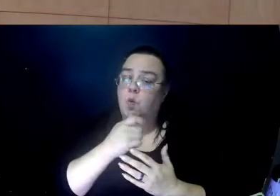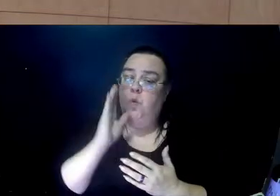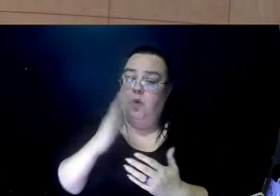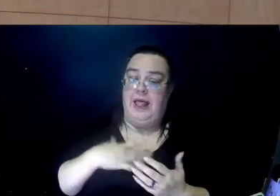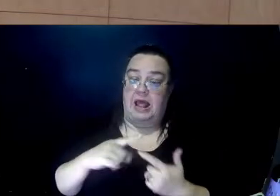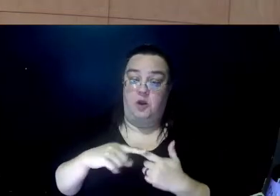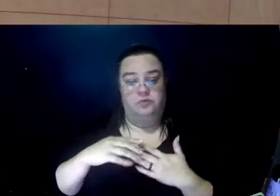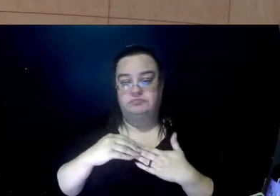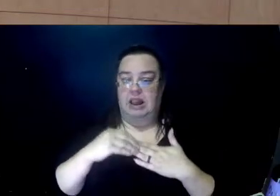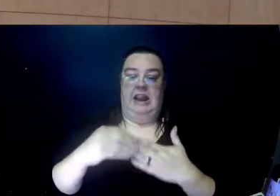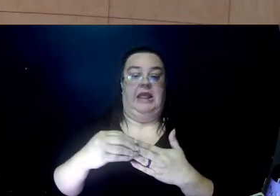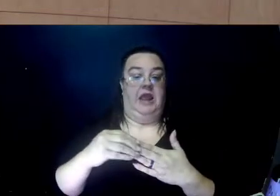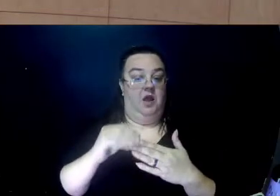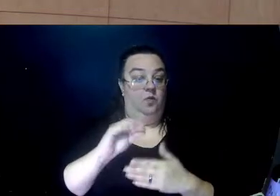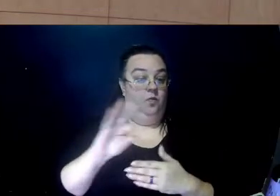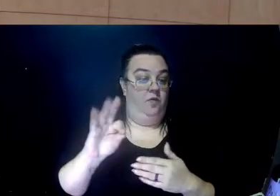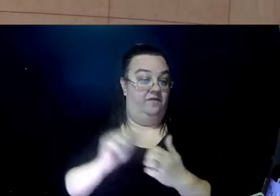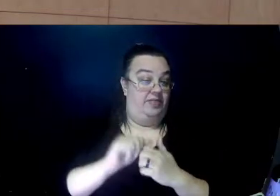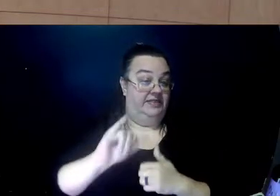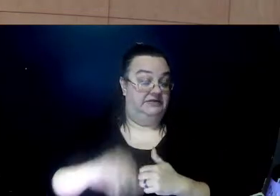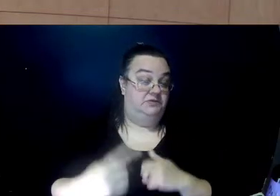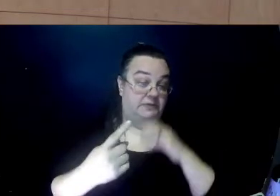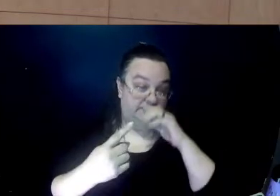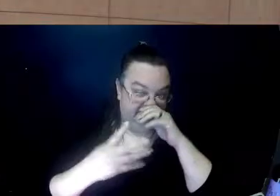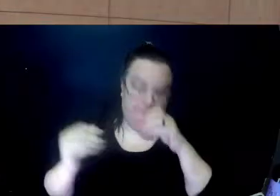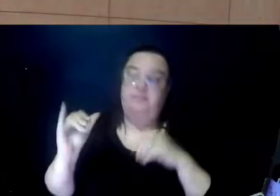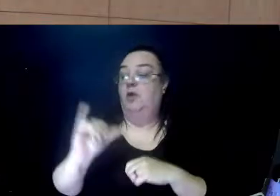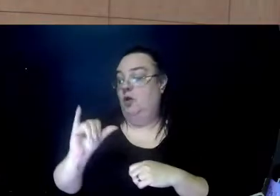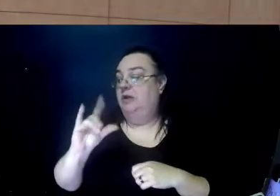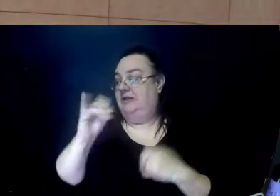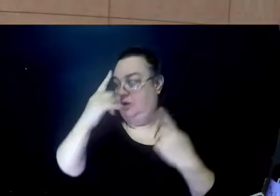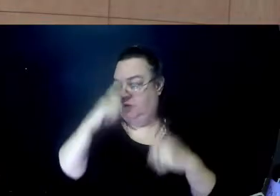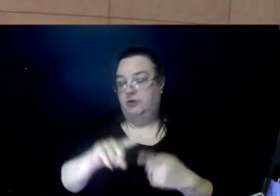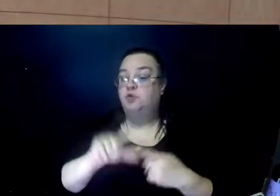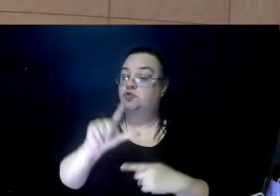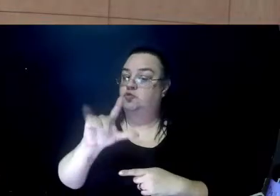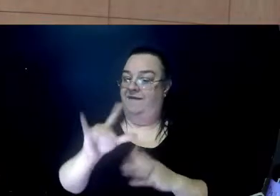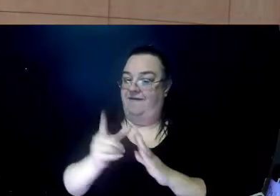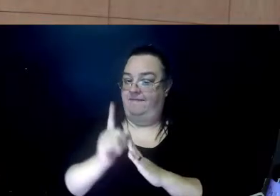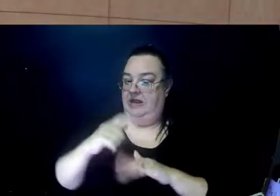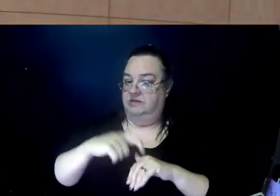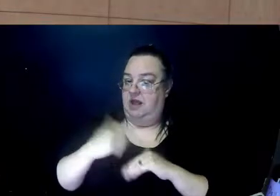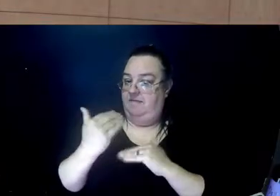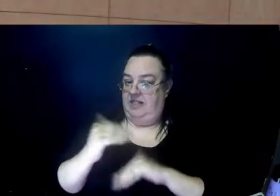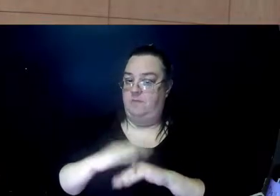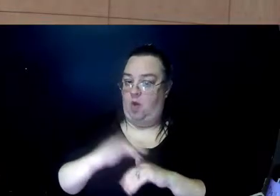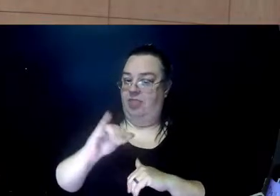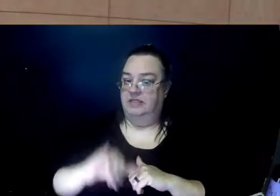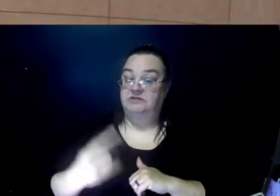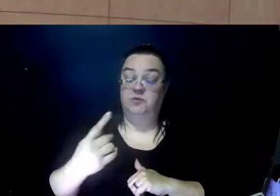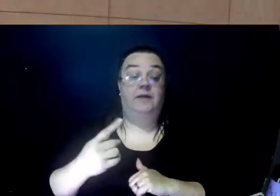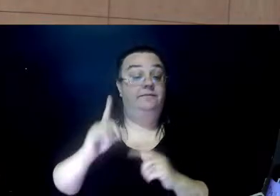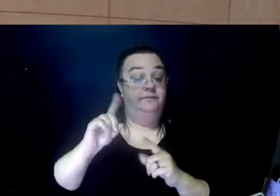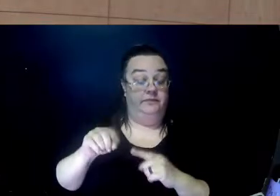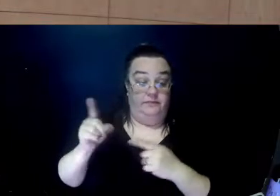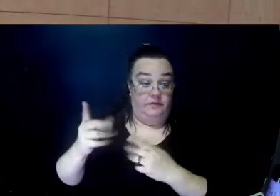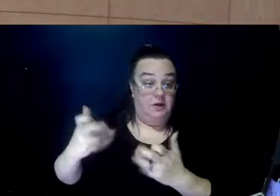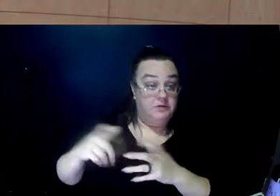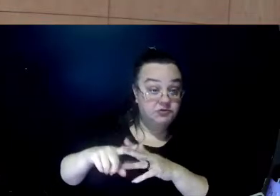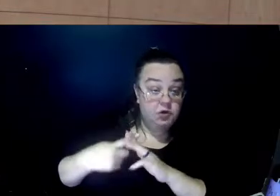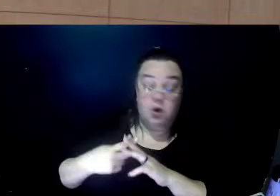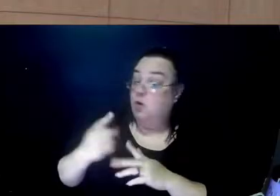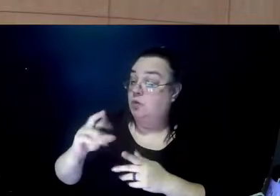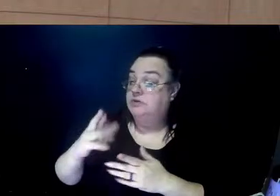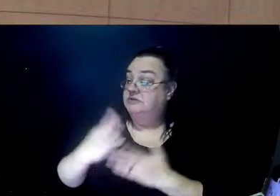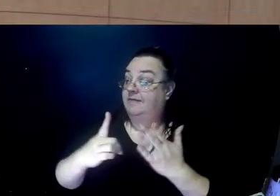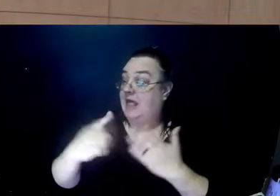this one off? And we also agreed to a 25-minute limit. Do you want to start? Does someone else from